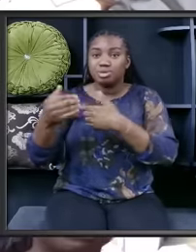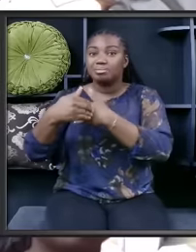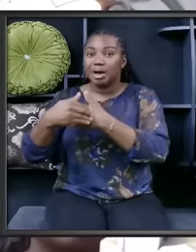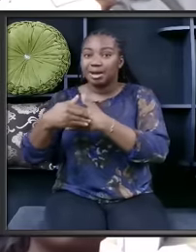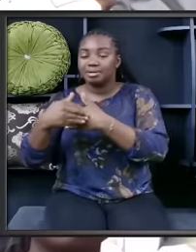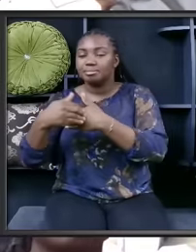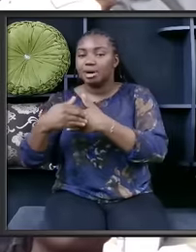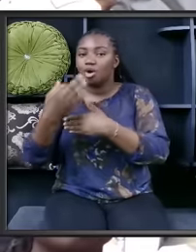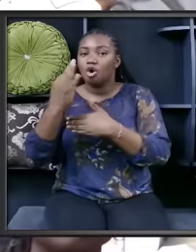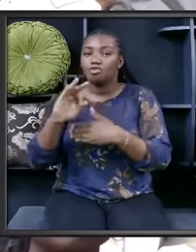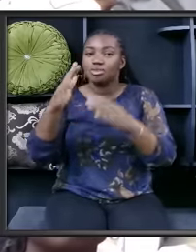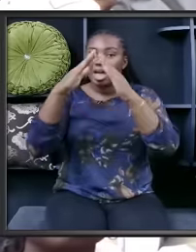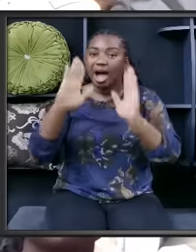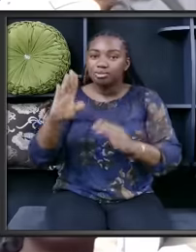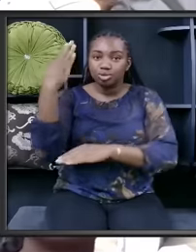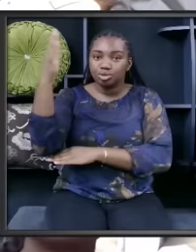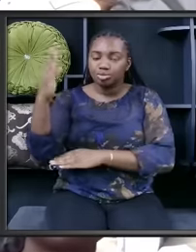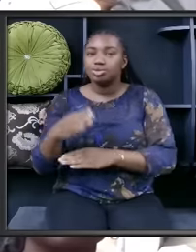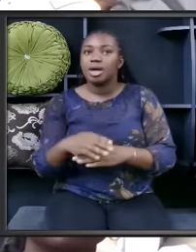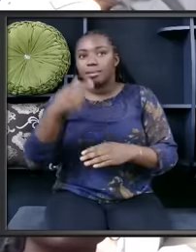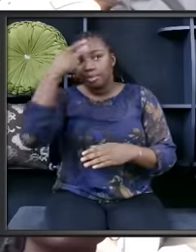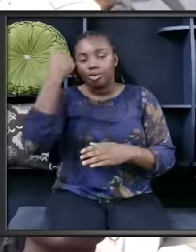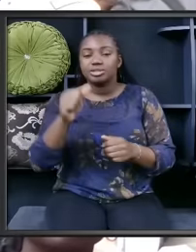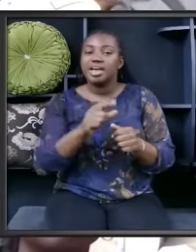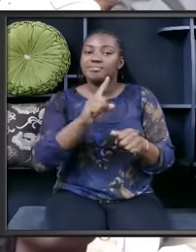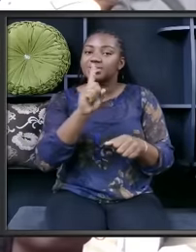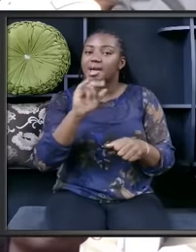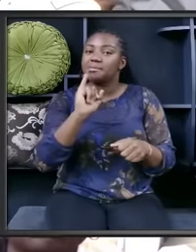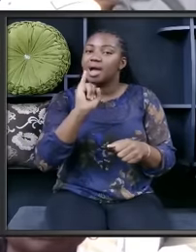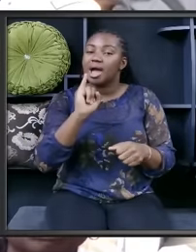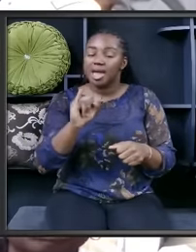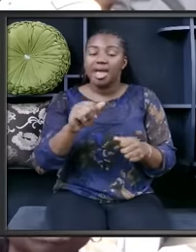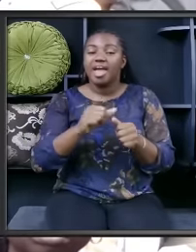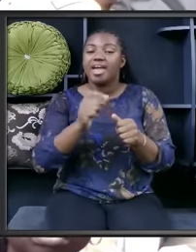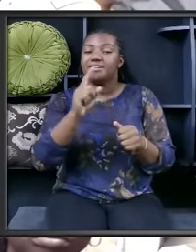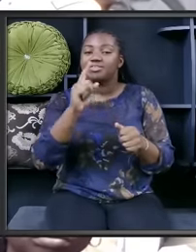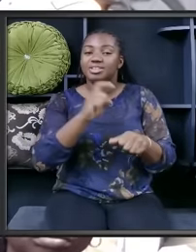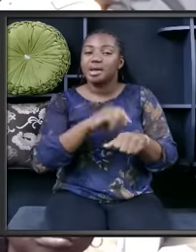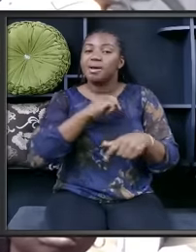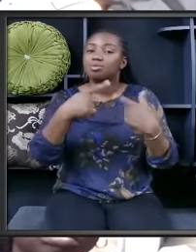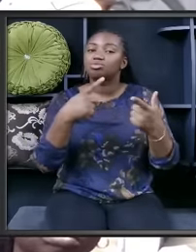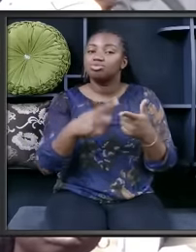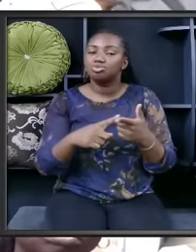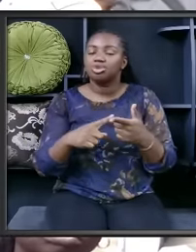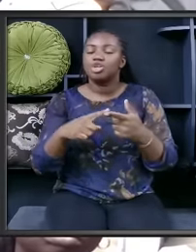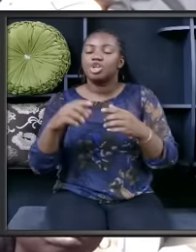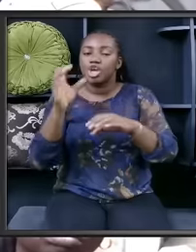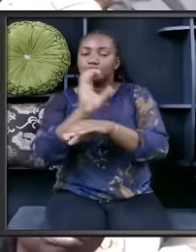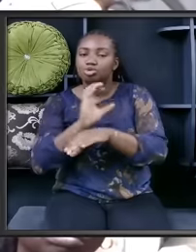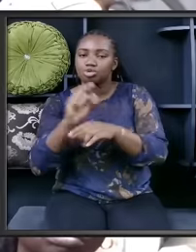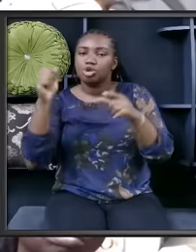chapel because in every time where I go for prayer for chapel because this problem too much for my head. Sometimes I go kneel down for chapel. Instead, my